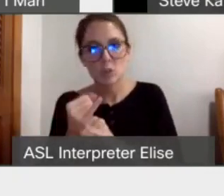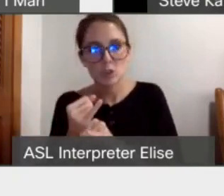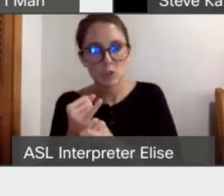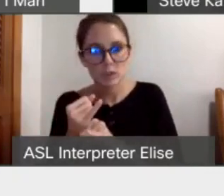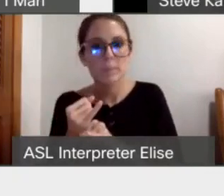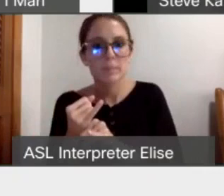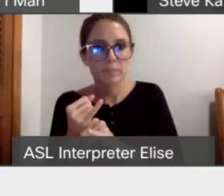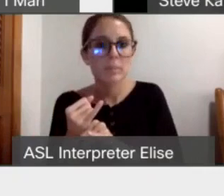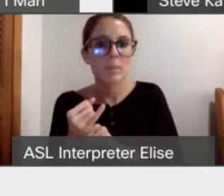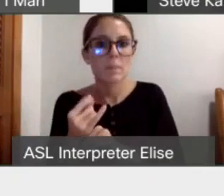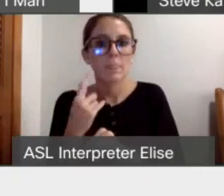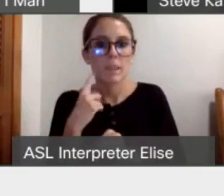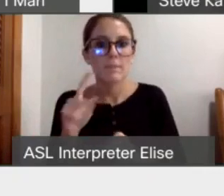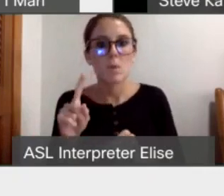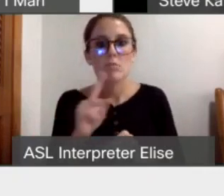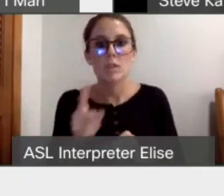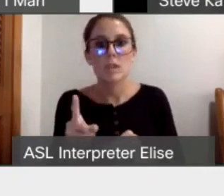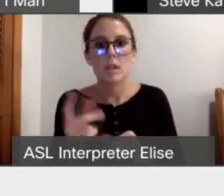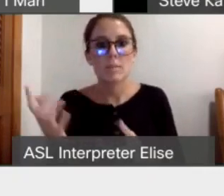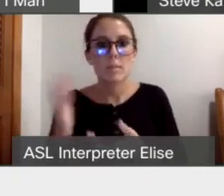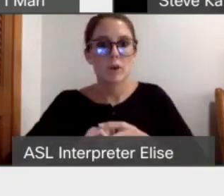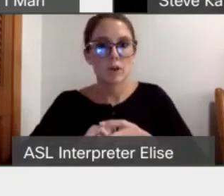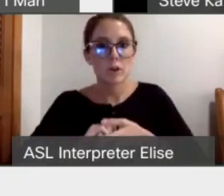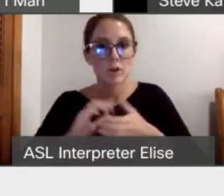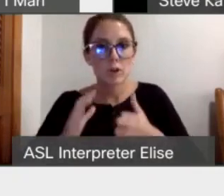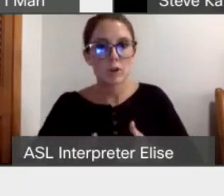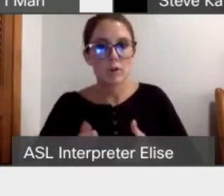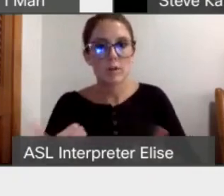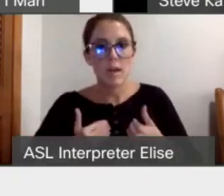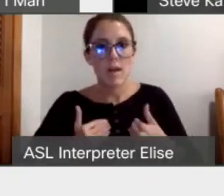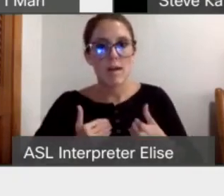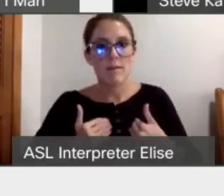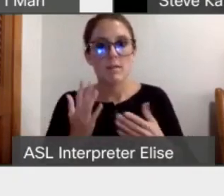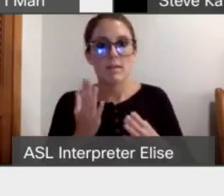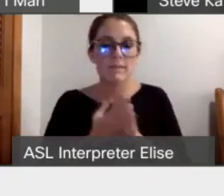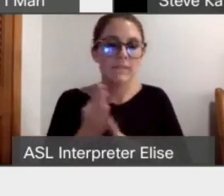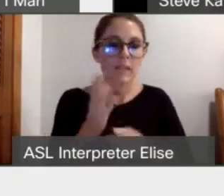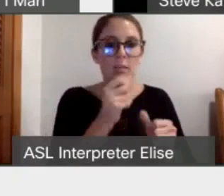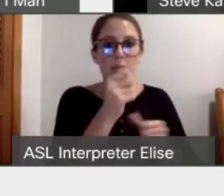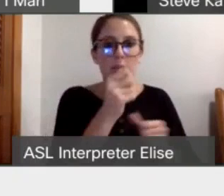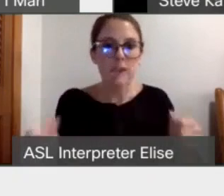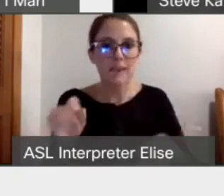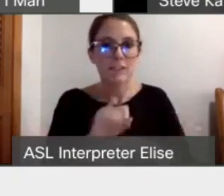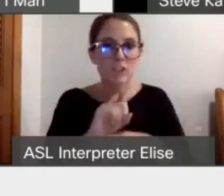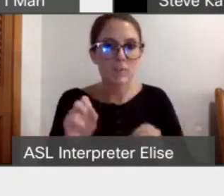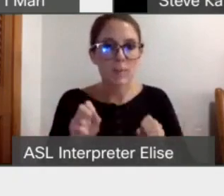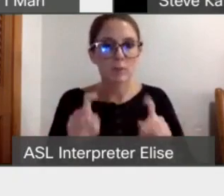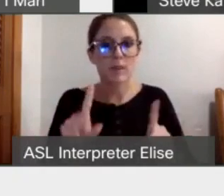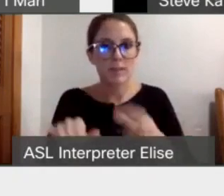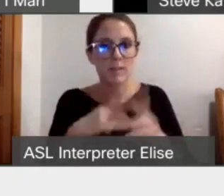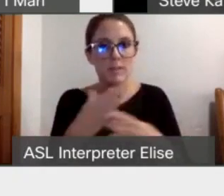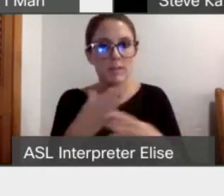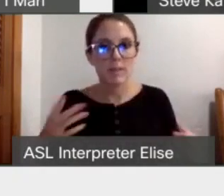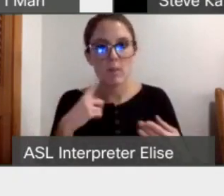academic institutions to really partner and have provide field placement, internship opportunities, things of that nature, to again